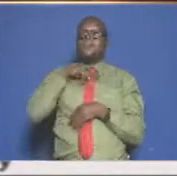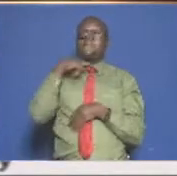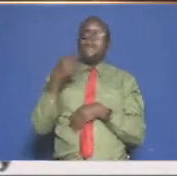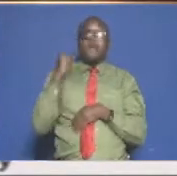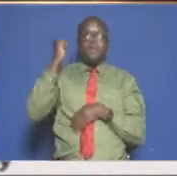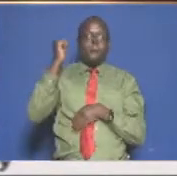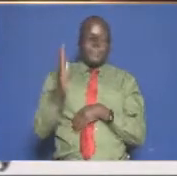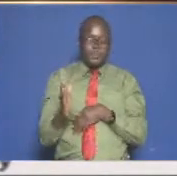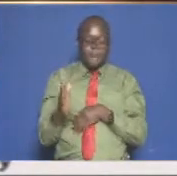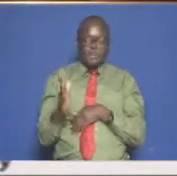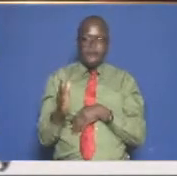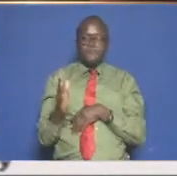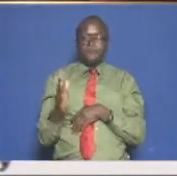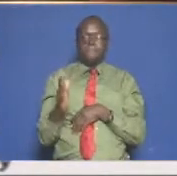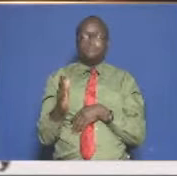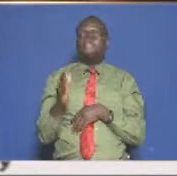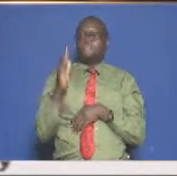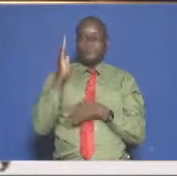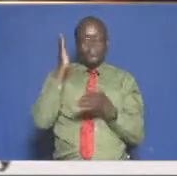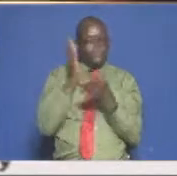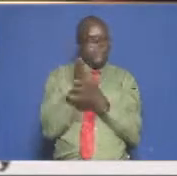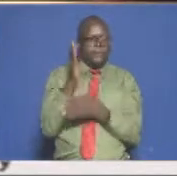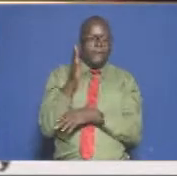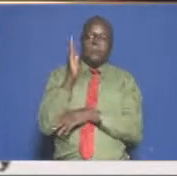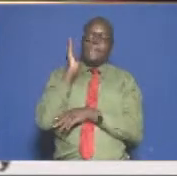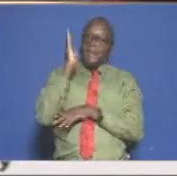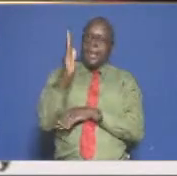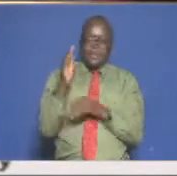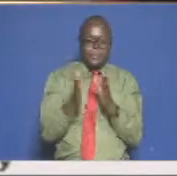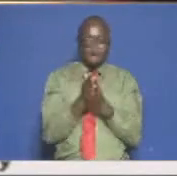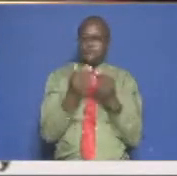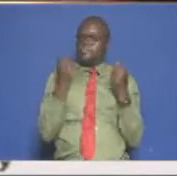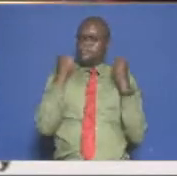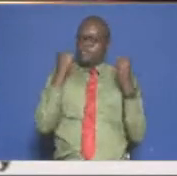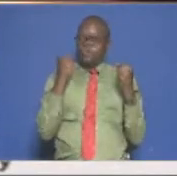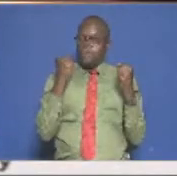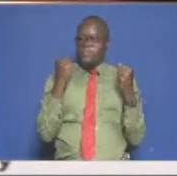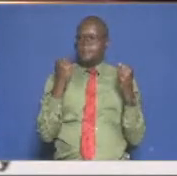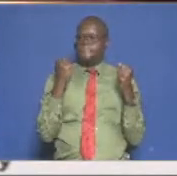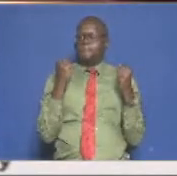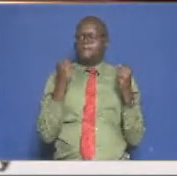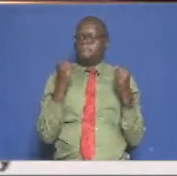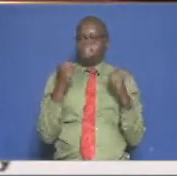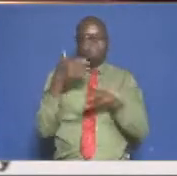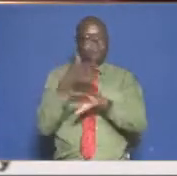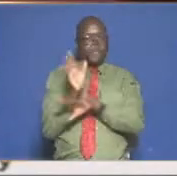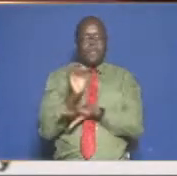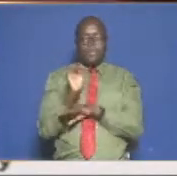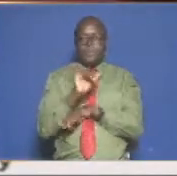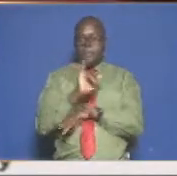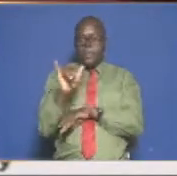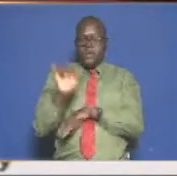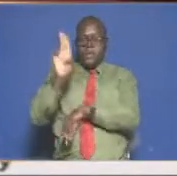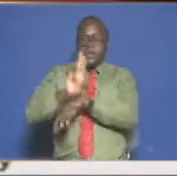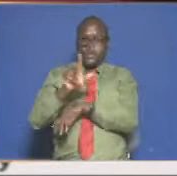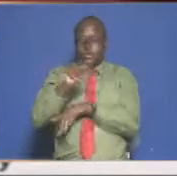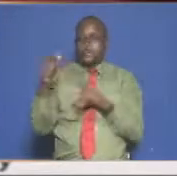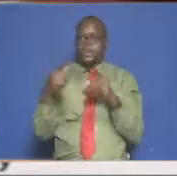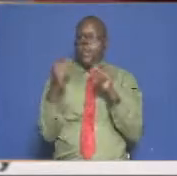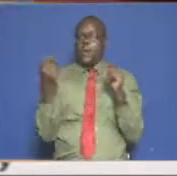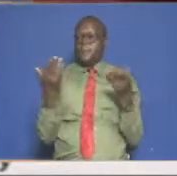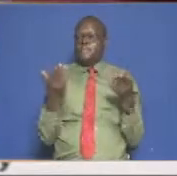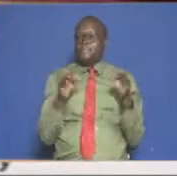He was forthright, very brave, and straightforward. I think if I use those words liberally